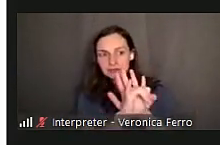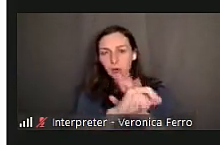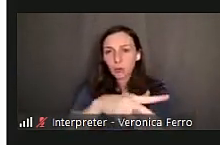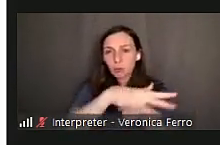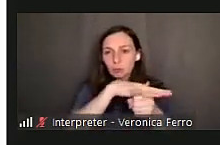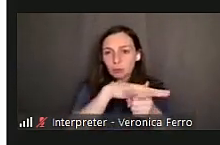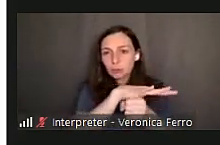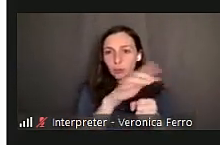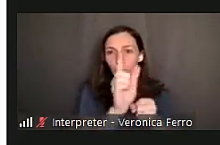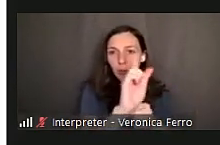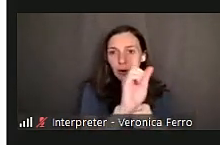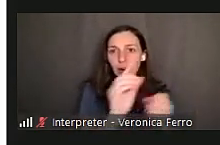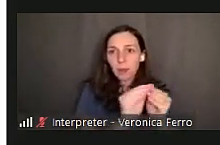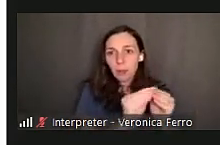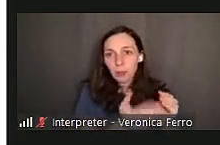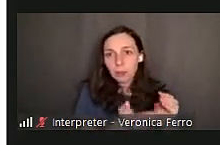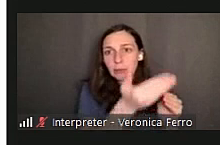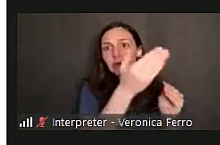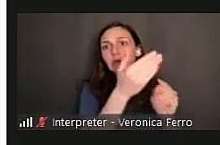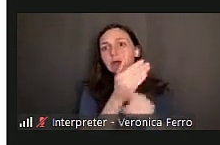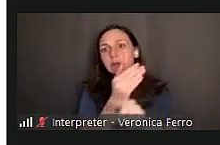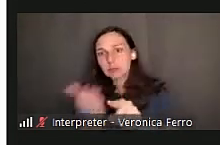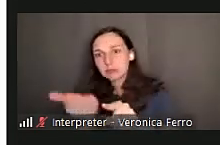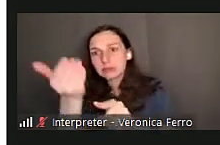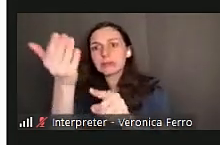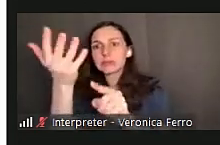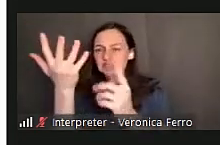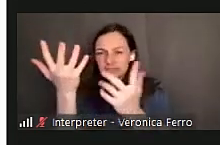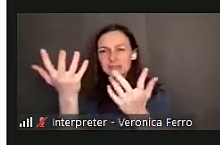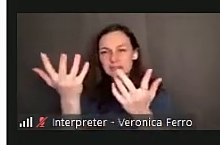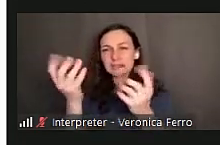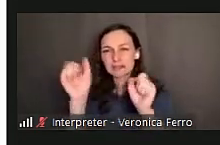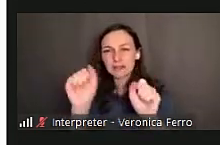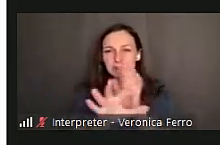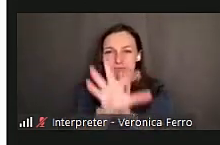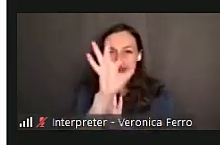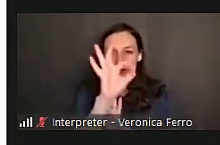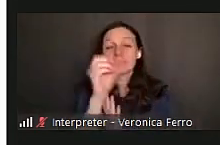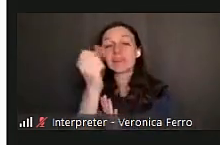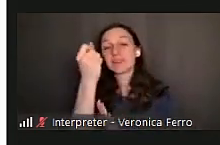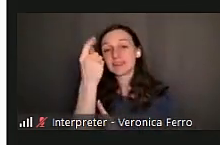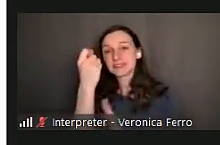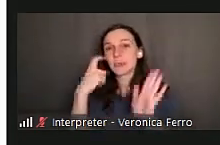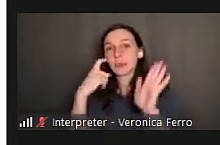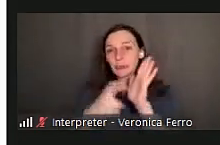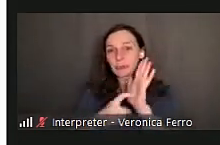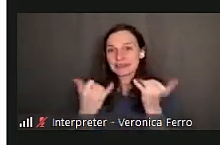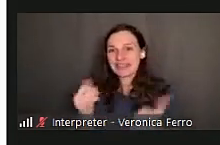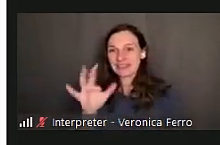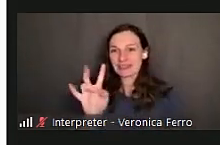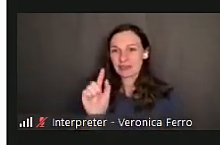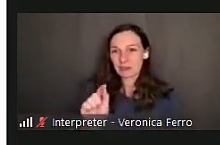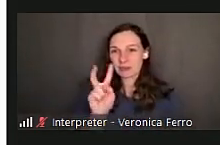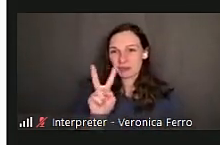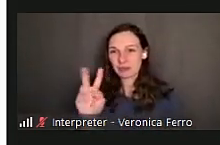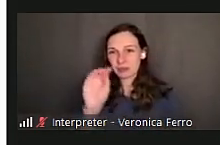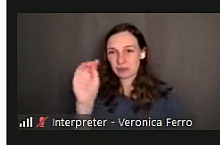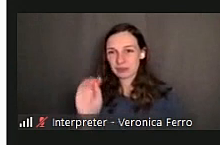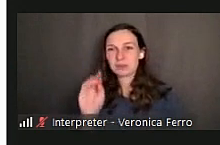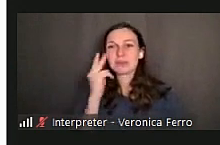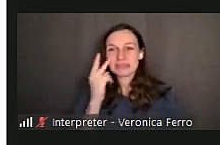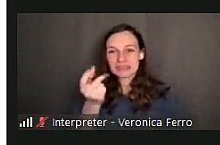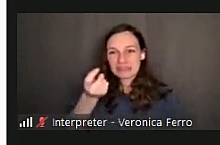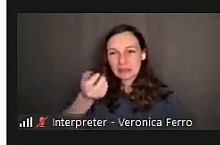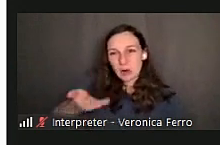a rise in this percent positivity value in the last week or so. So we're going to be watching this data carefully along with our case data and, of course, our